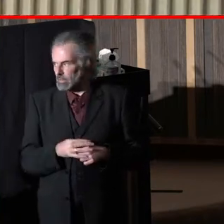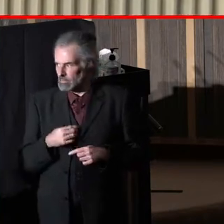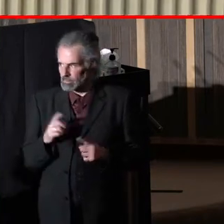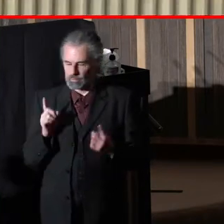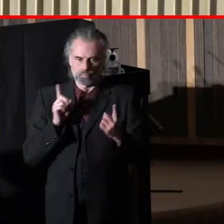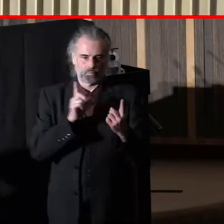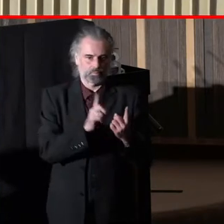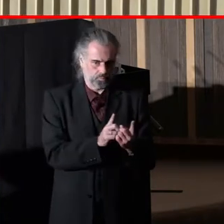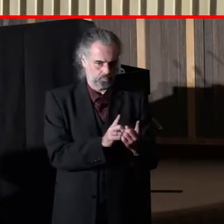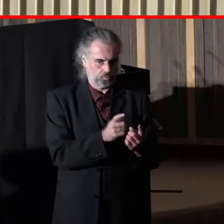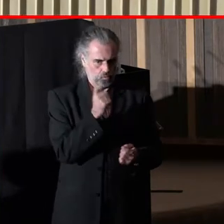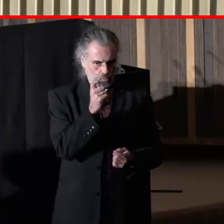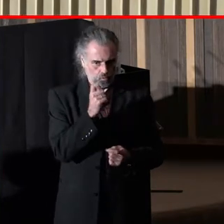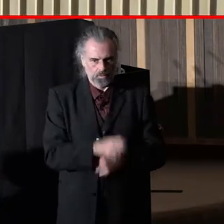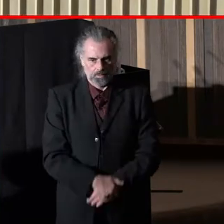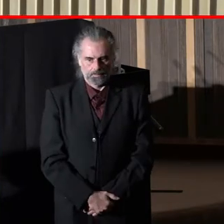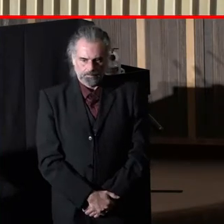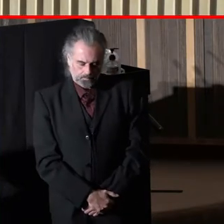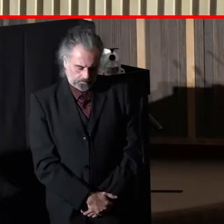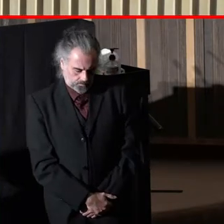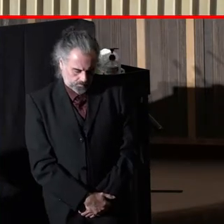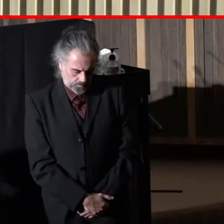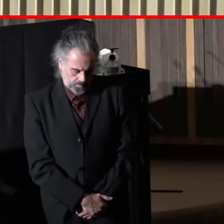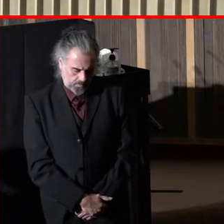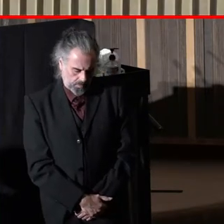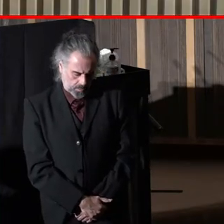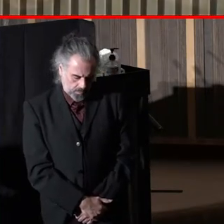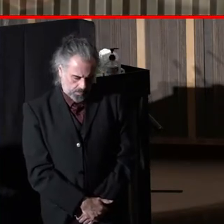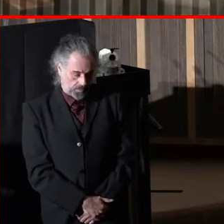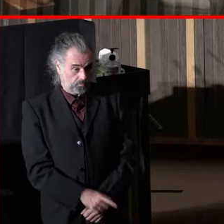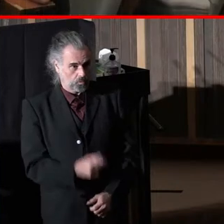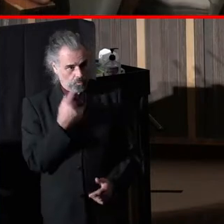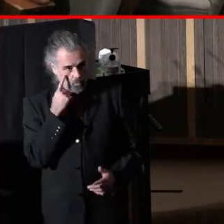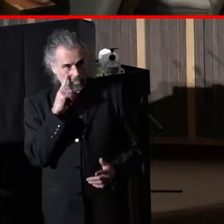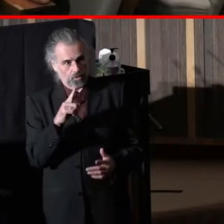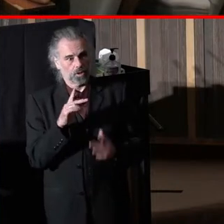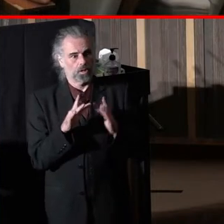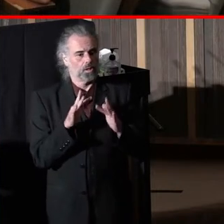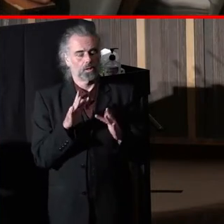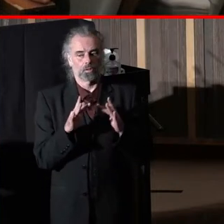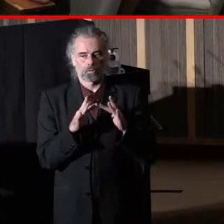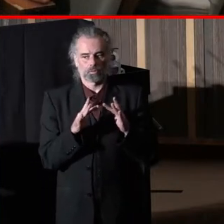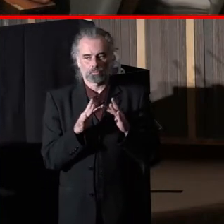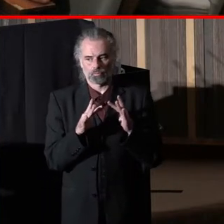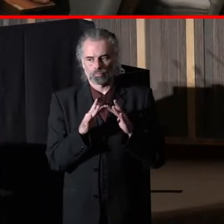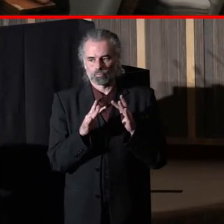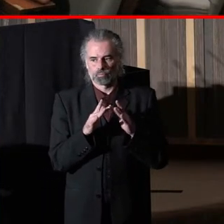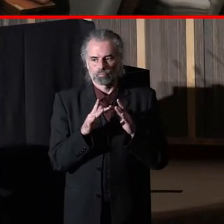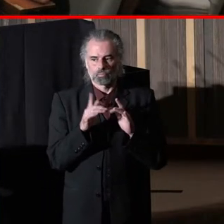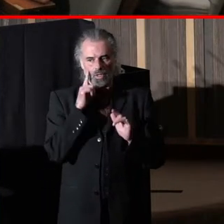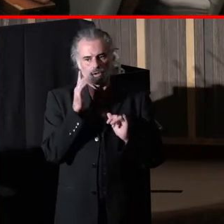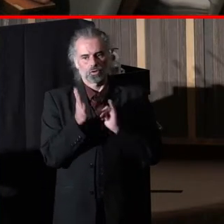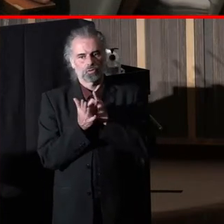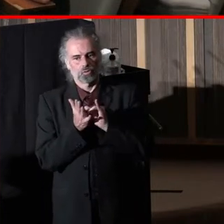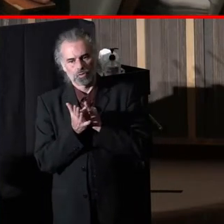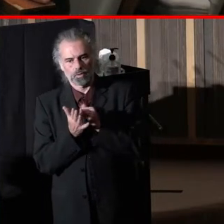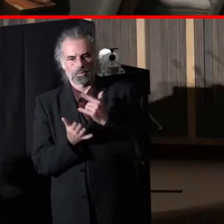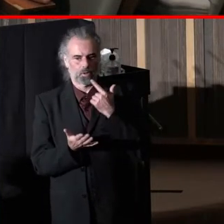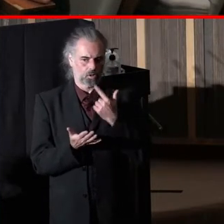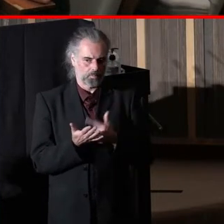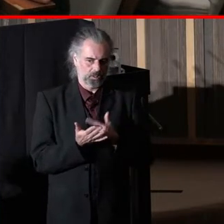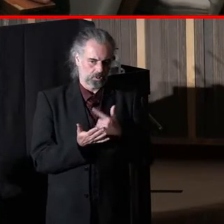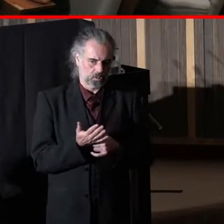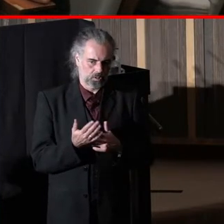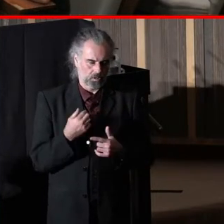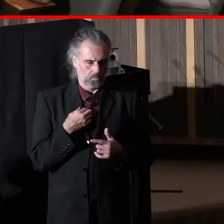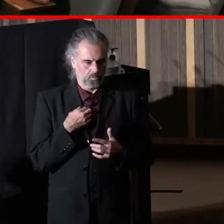come over to you in a couple of moments. And also, if you're watching online, post a question in the YouTube comments. I'll be happy to